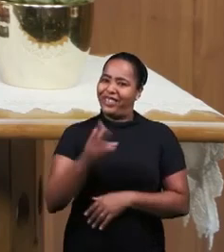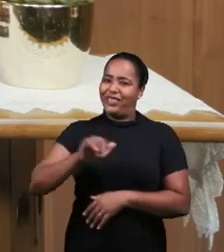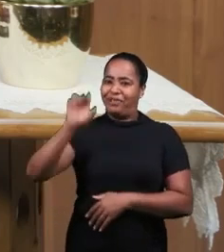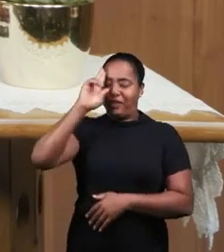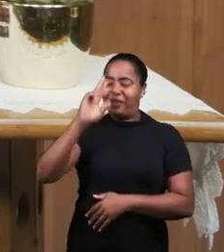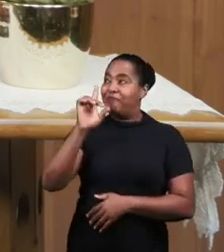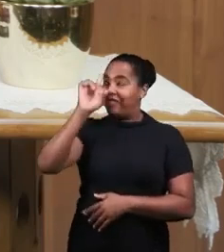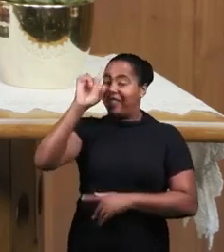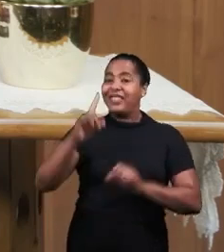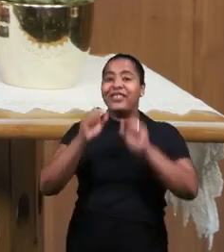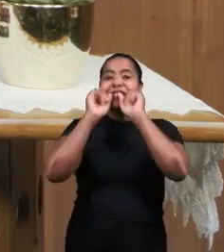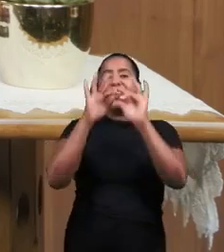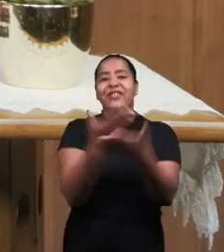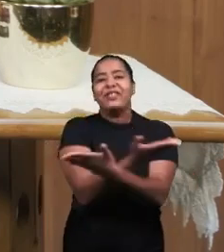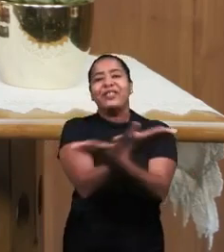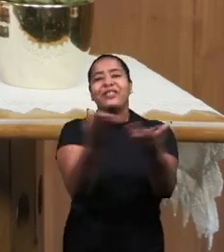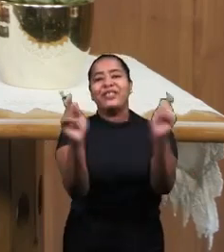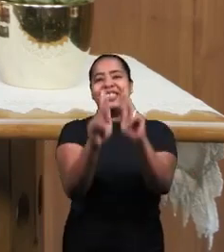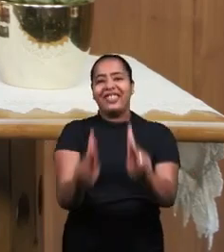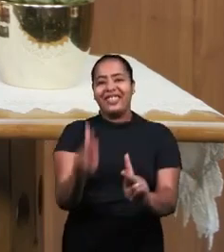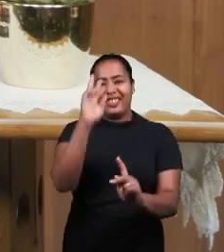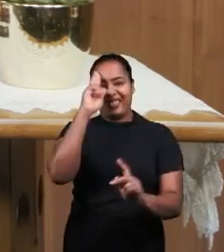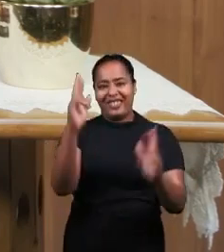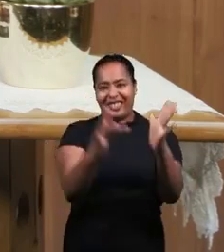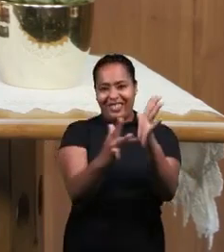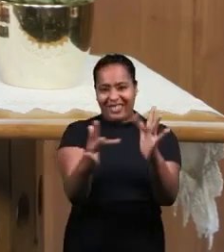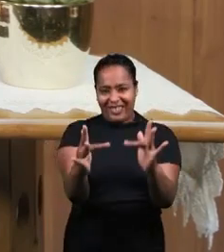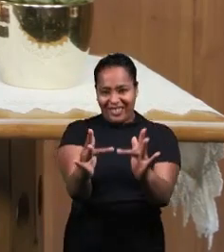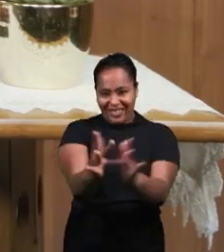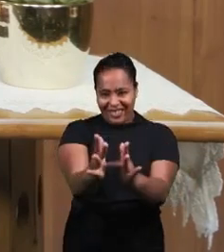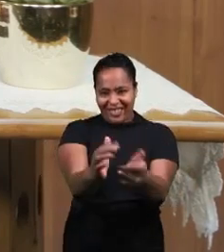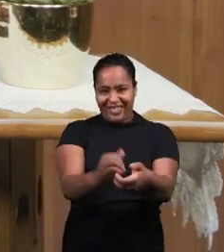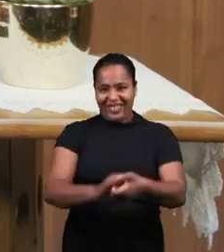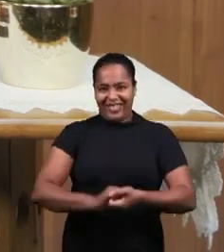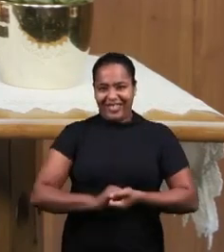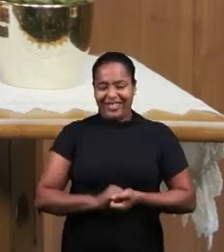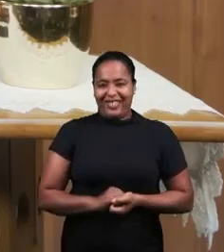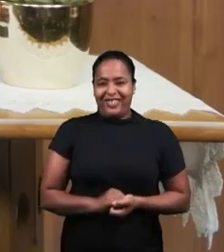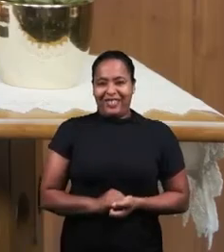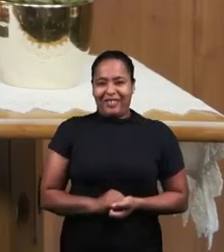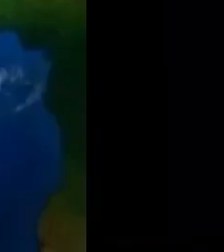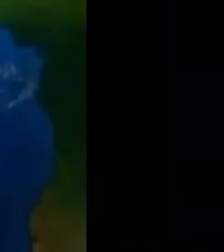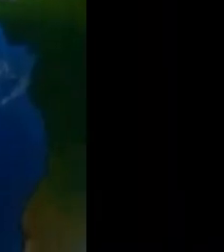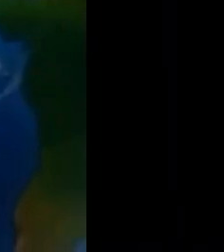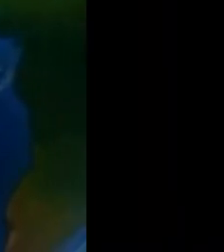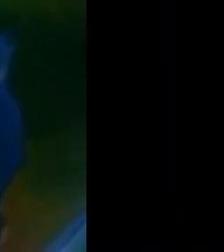local Brazil time for a service. And peace of the Lord Jesus to all. May God bless you.